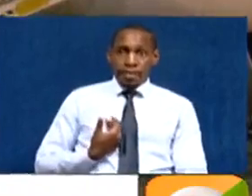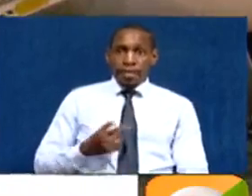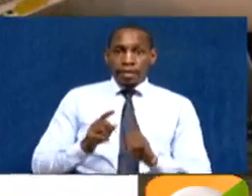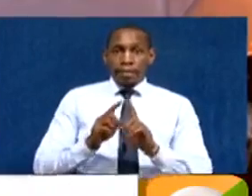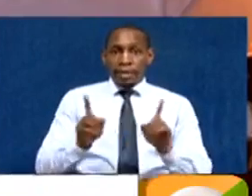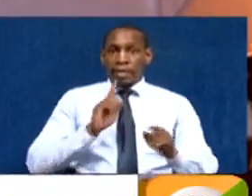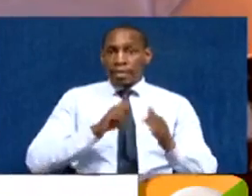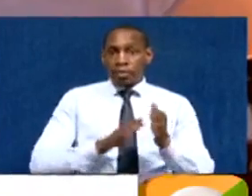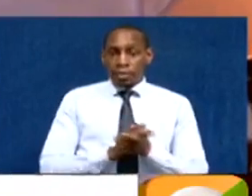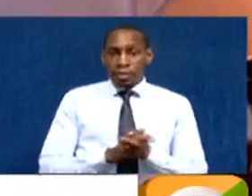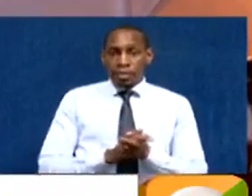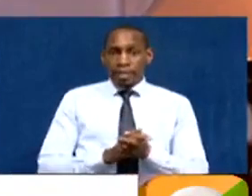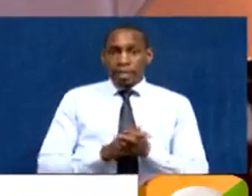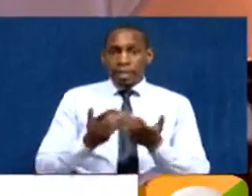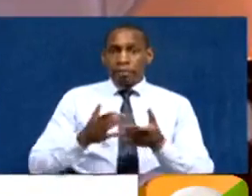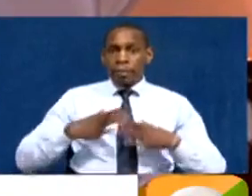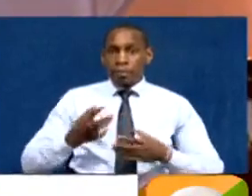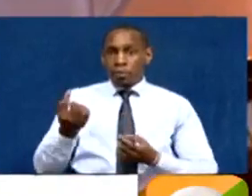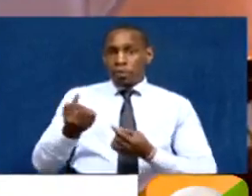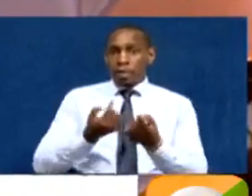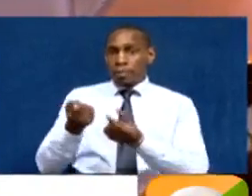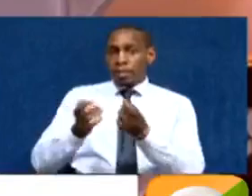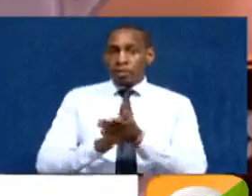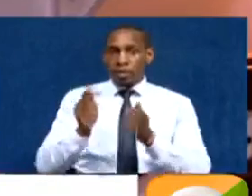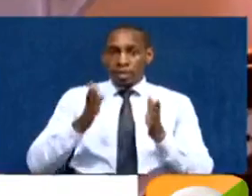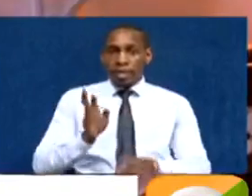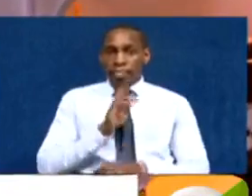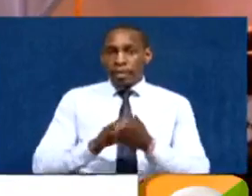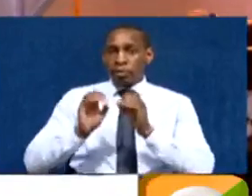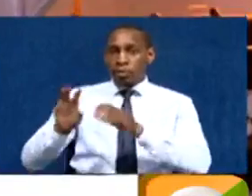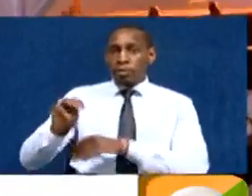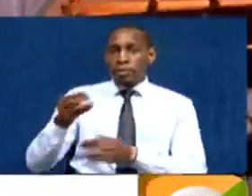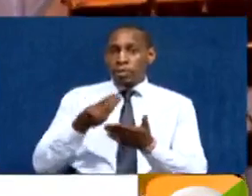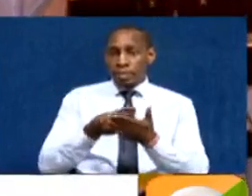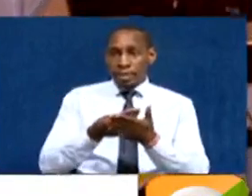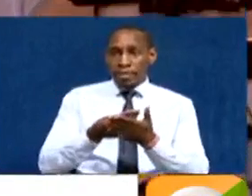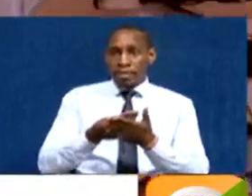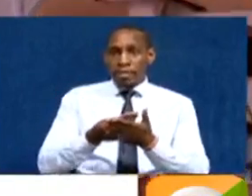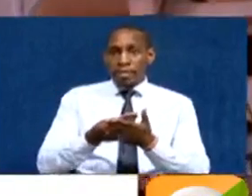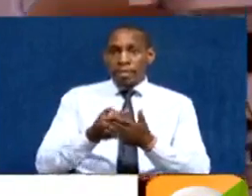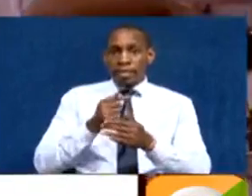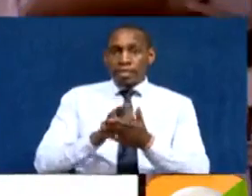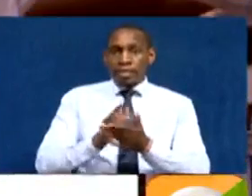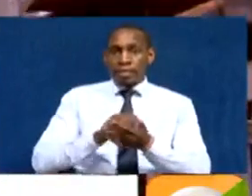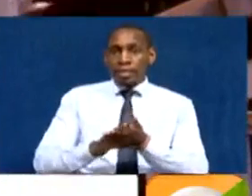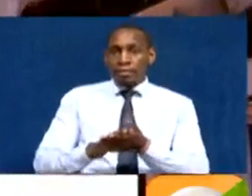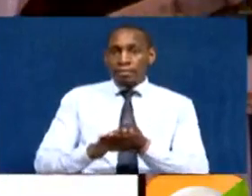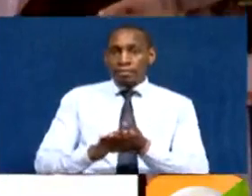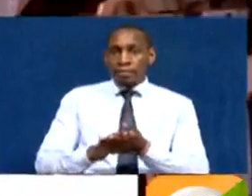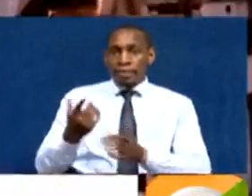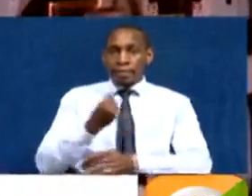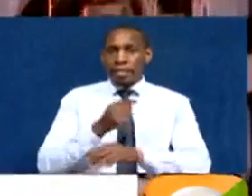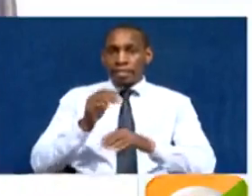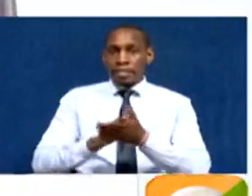But Akhwale says if the current low turnout continues, Kenya risks losing millions of shillings if they do expire. If there's a